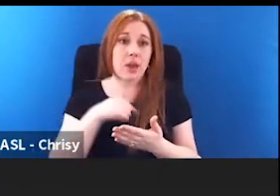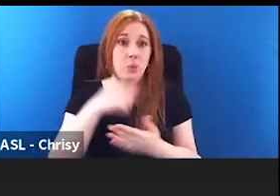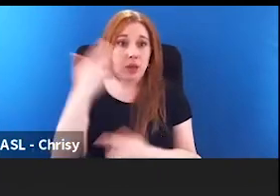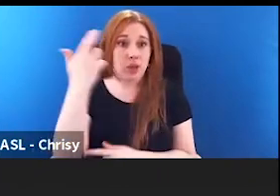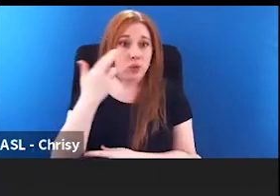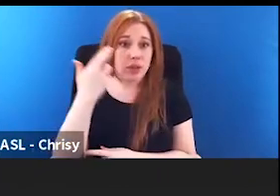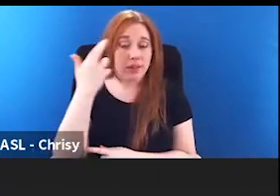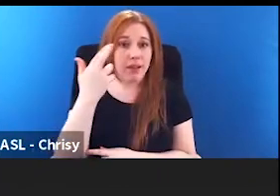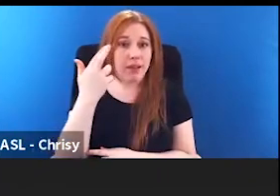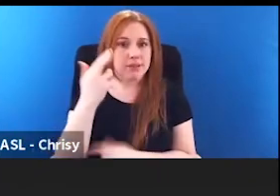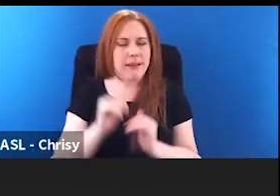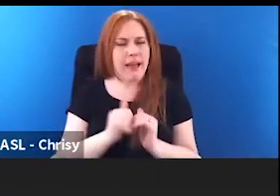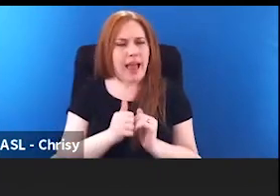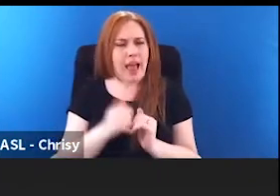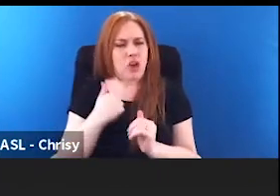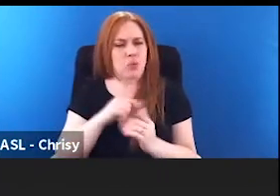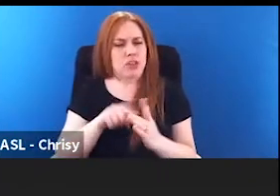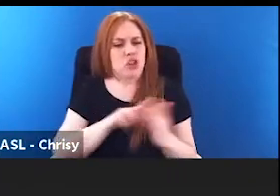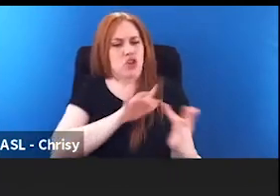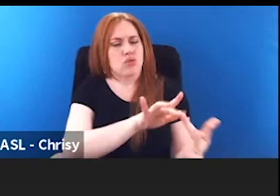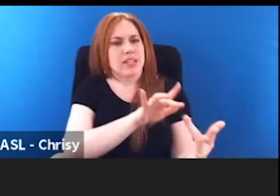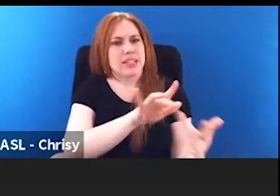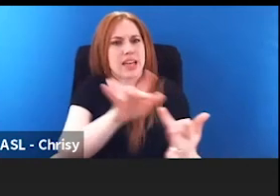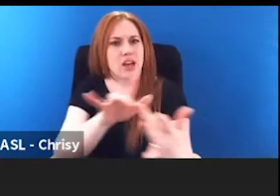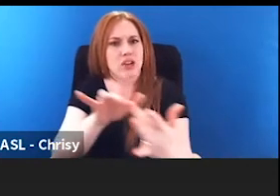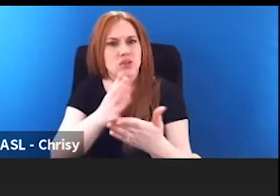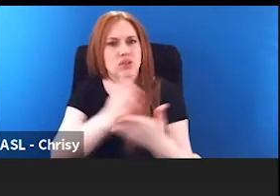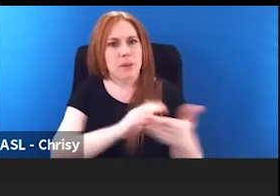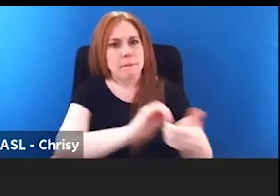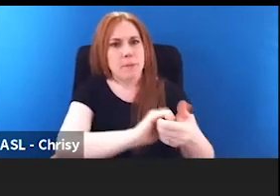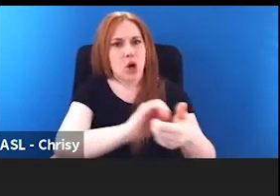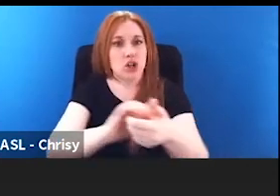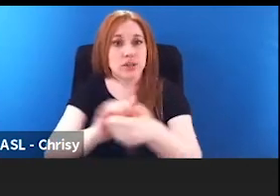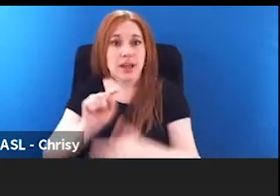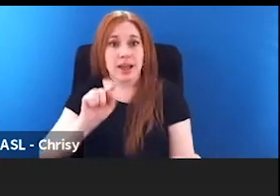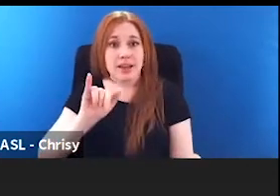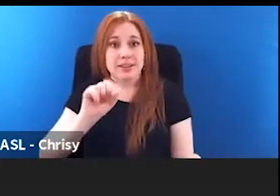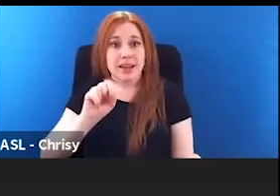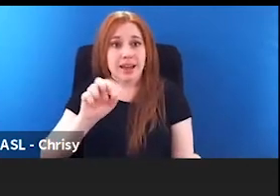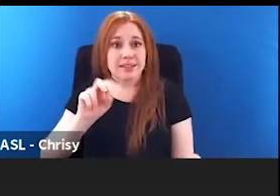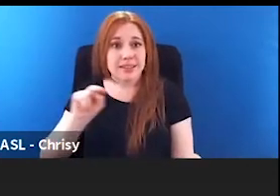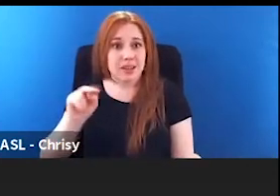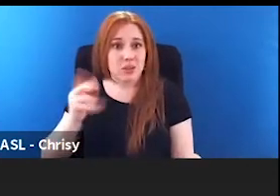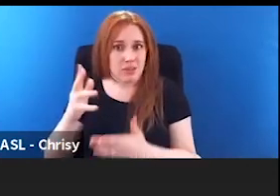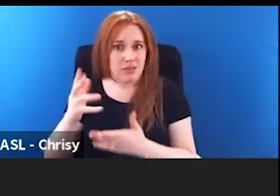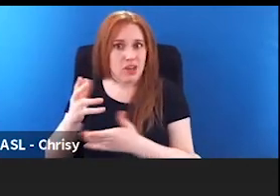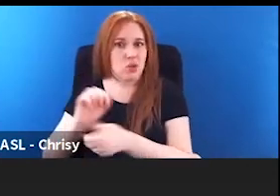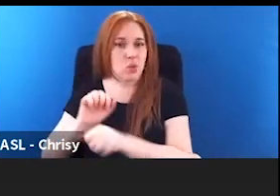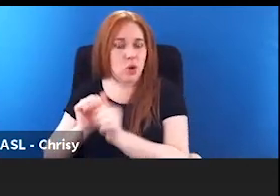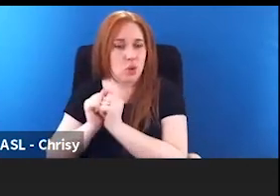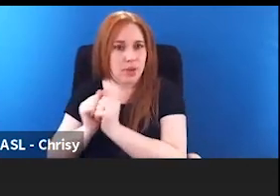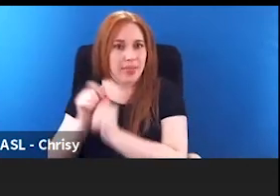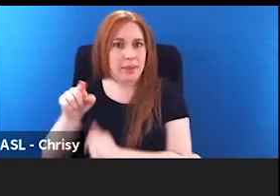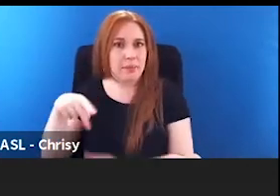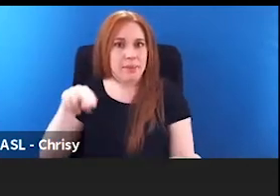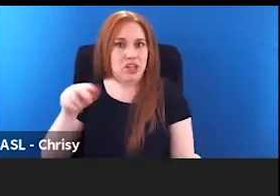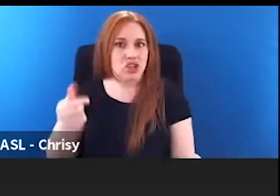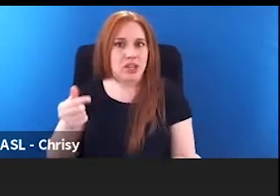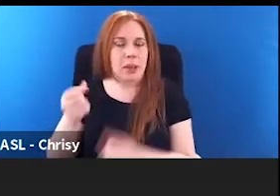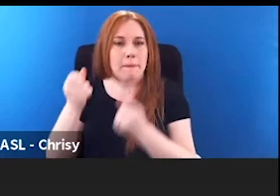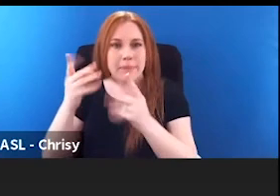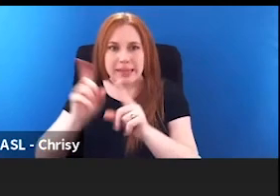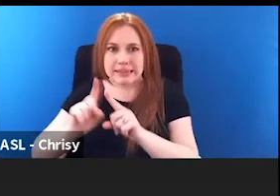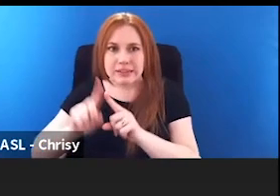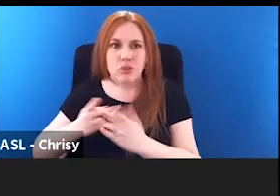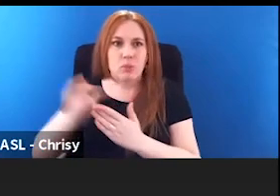is, how do we start to reach out to some of our partners? Now, Tysonn, we've worked with him at P&G on multiple different